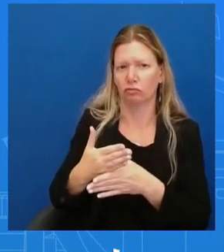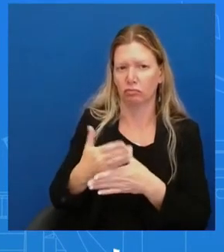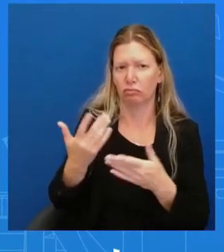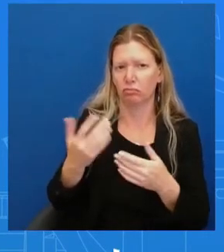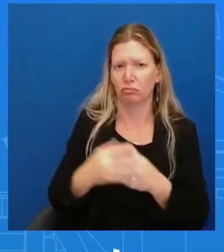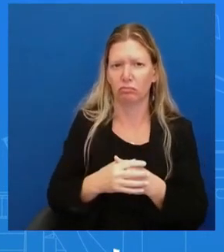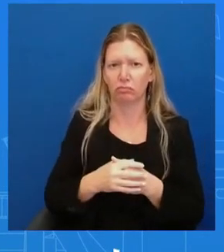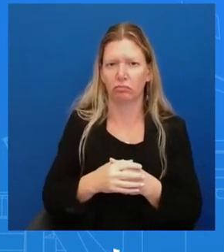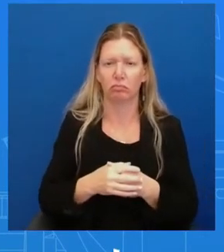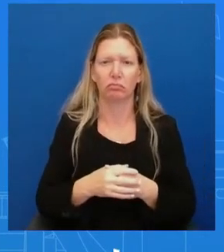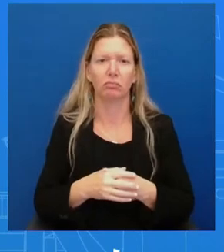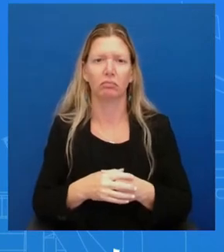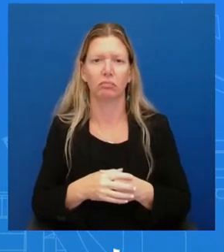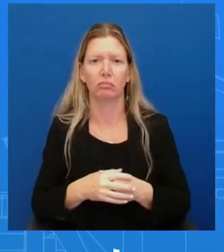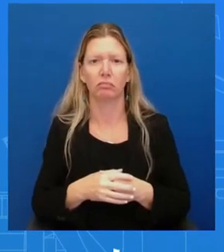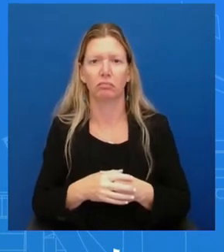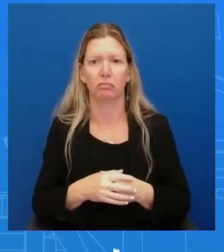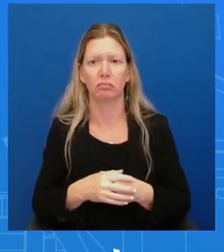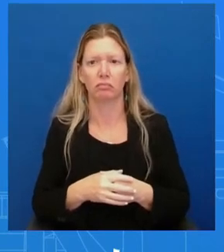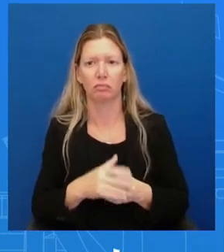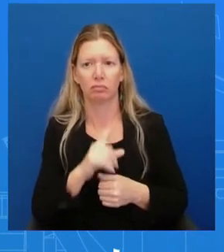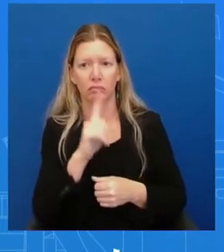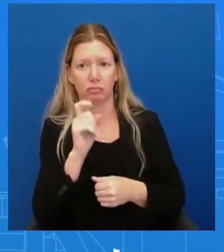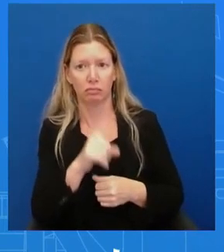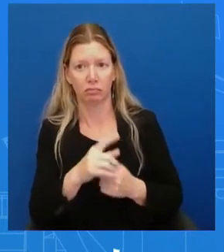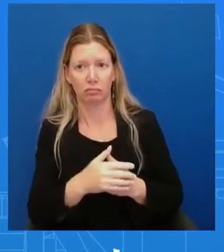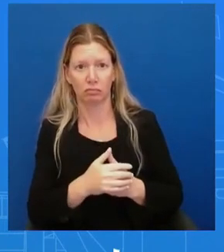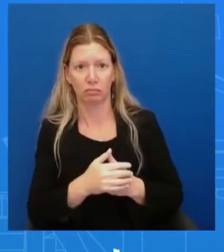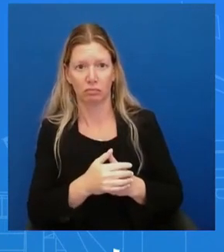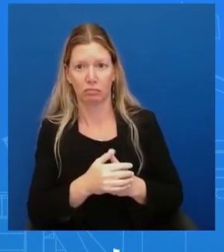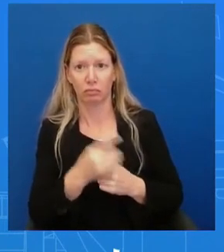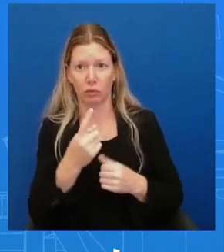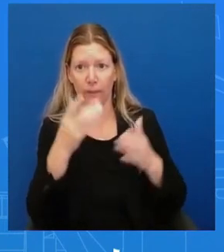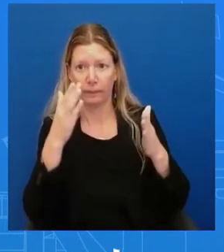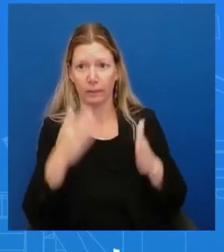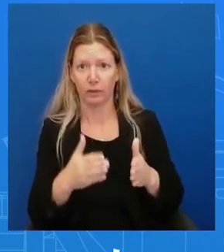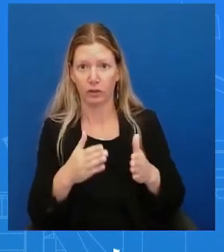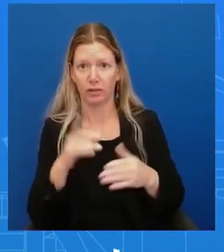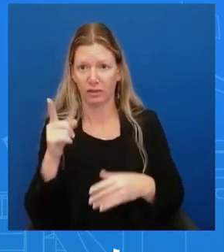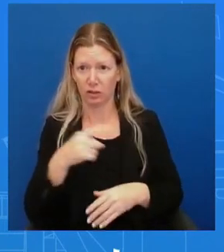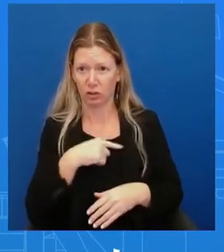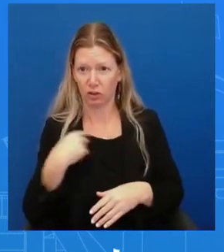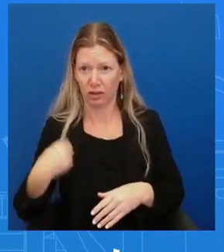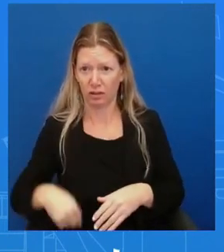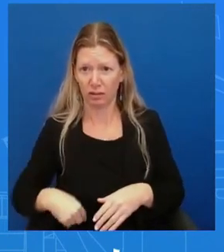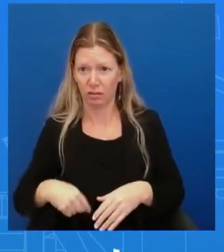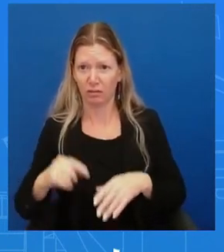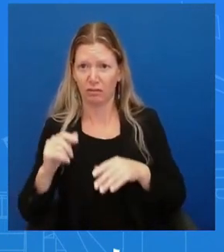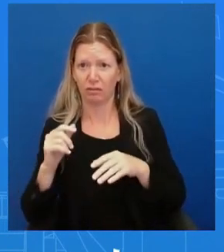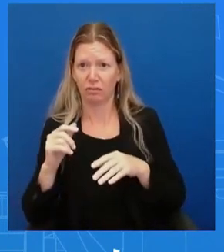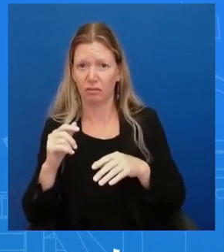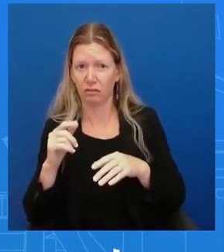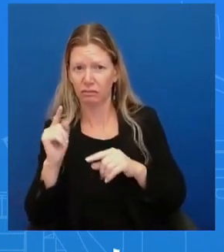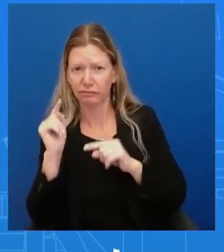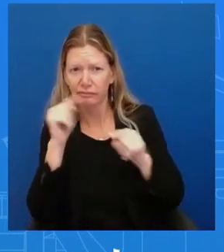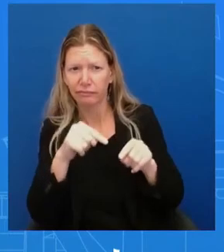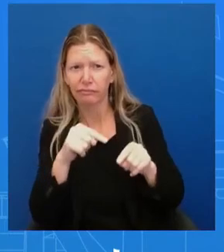arrested for trespassing on a California naval base. Does this speak to larger concerns that the White House has